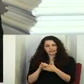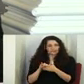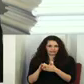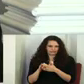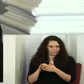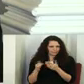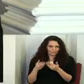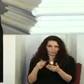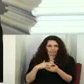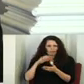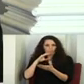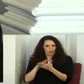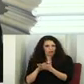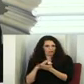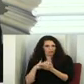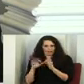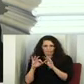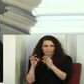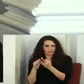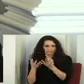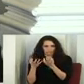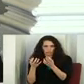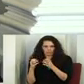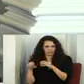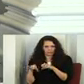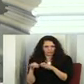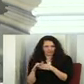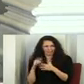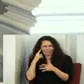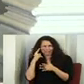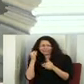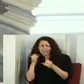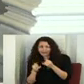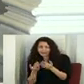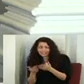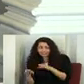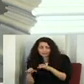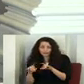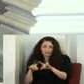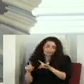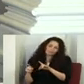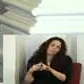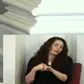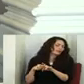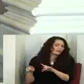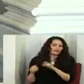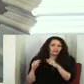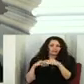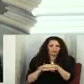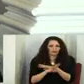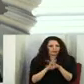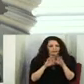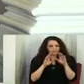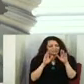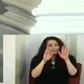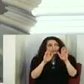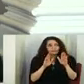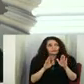family, who both didn't really think that that's the last thing I should be doing, and it was an incredible, welcoming, wonderful experience.